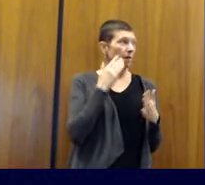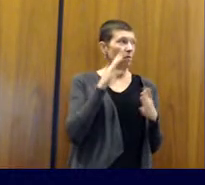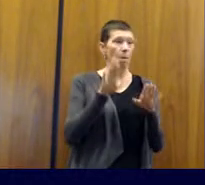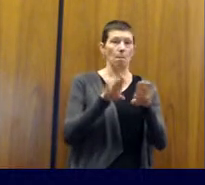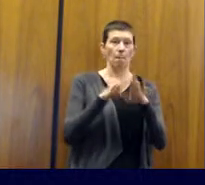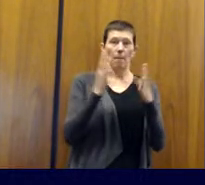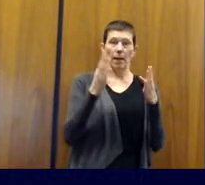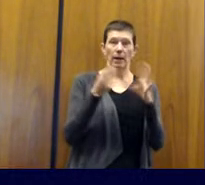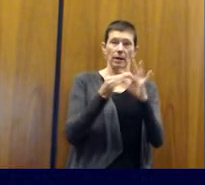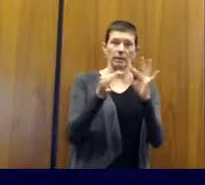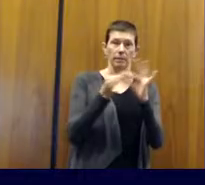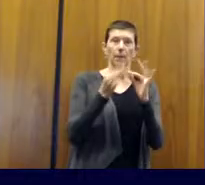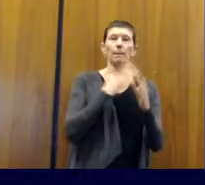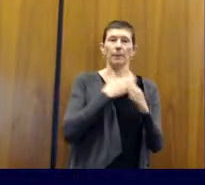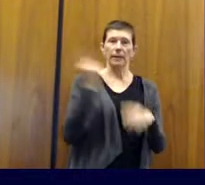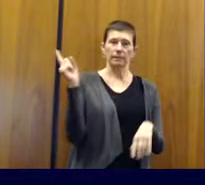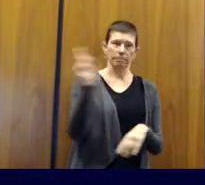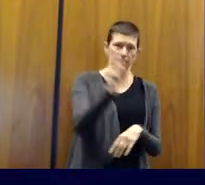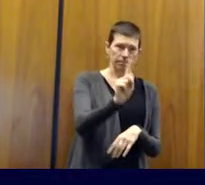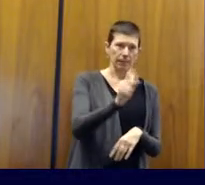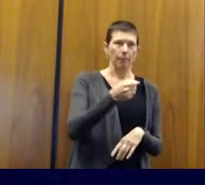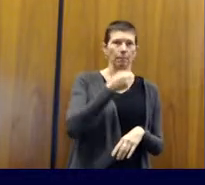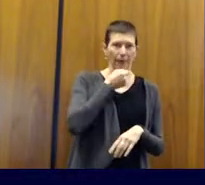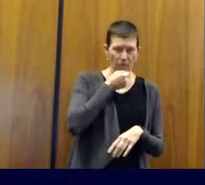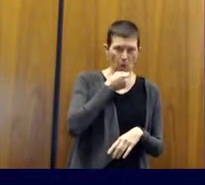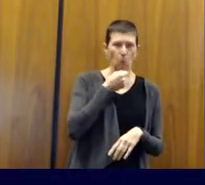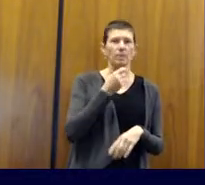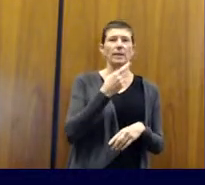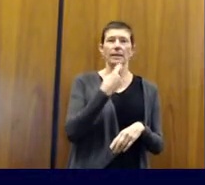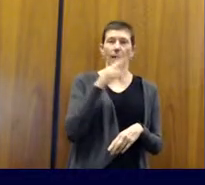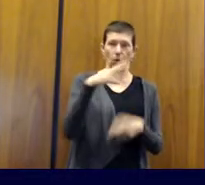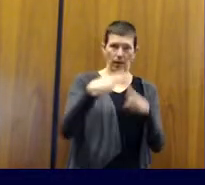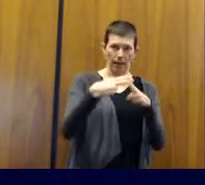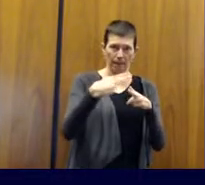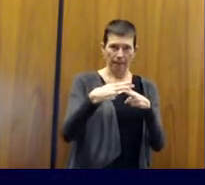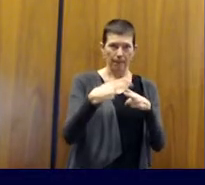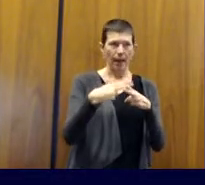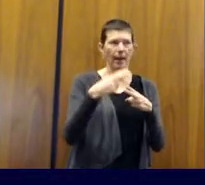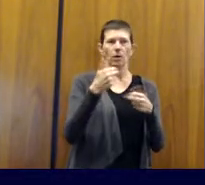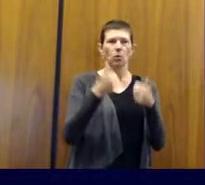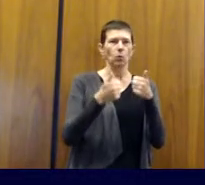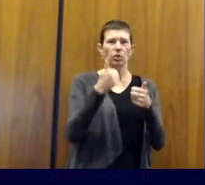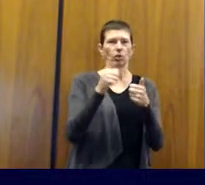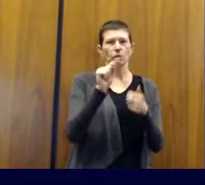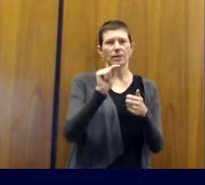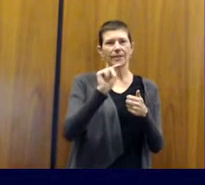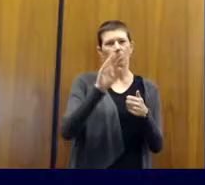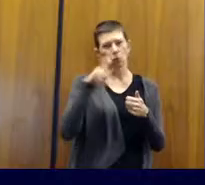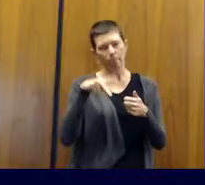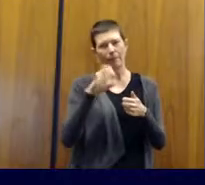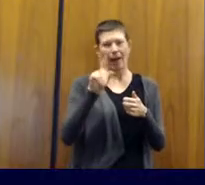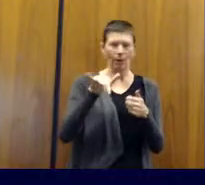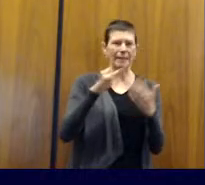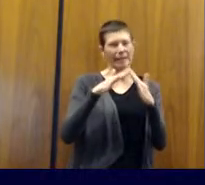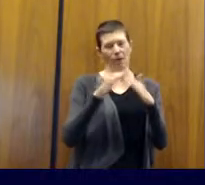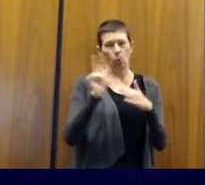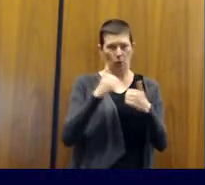Please come to the microphone, state your name and the county or township you live in or